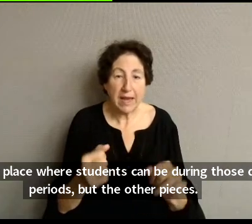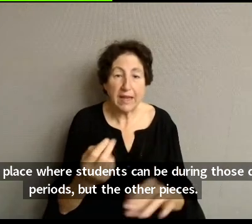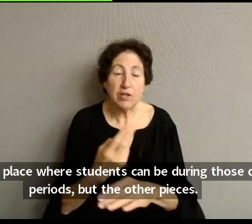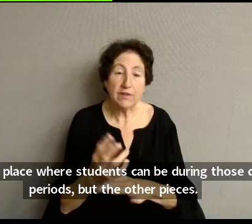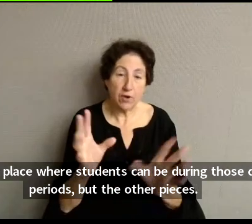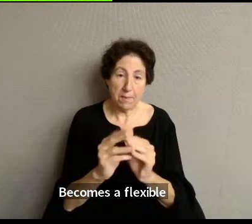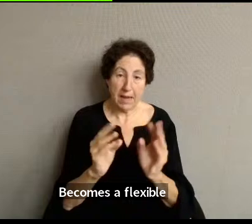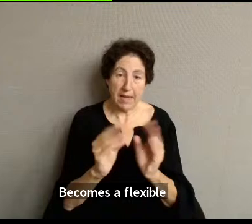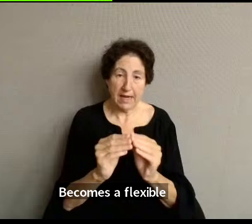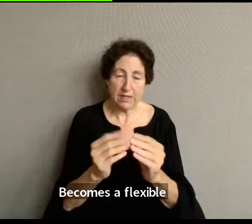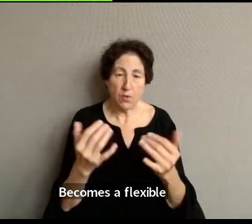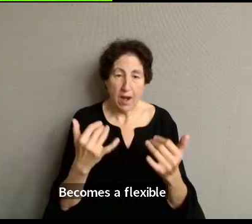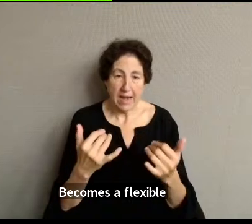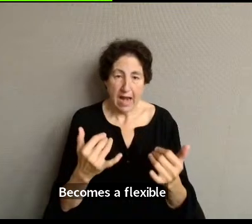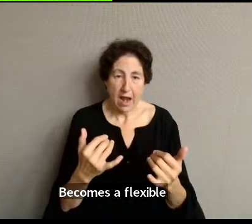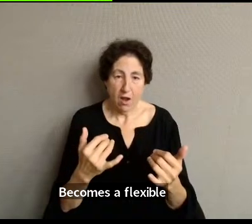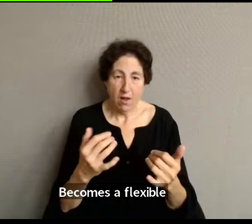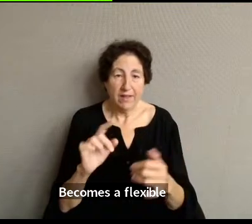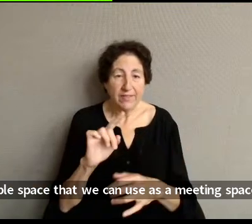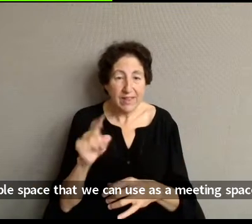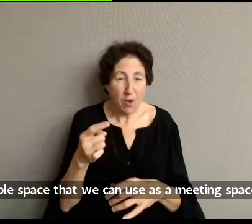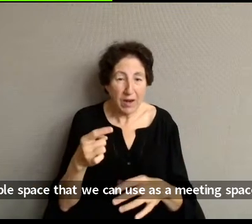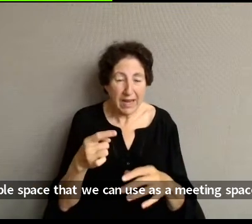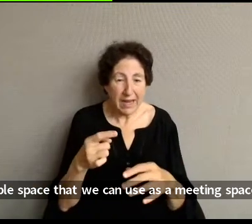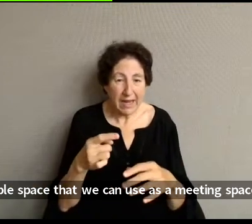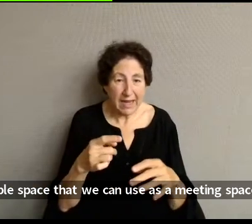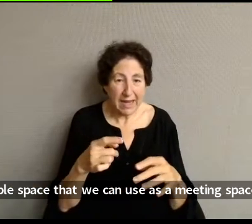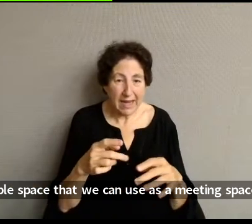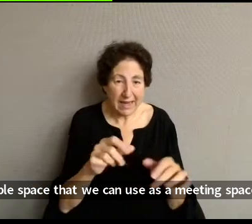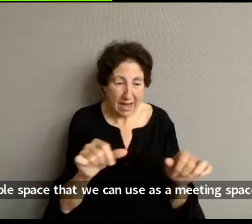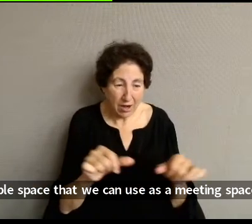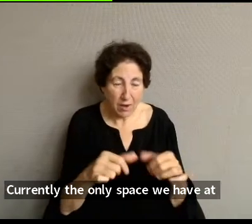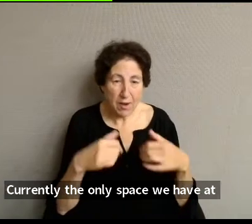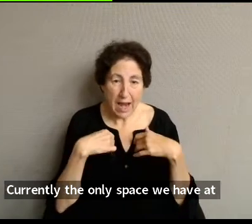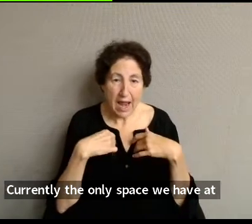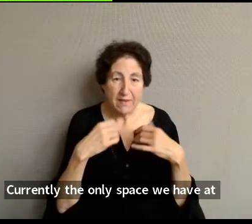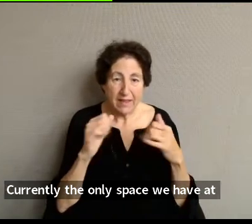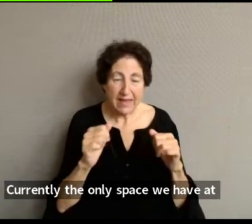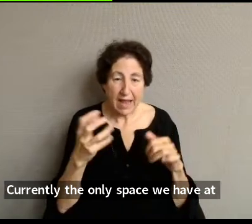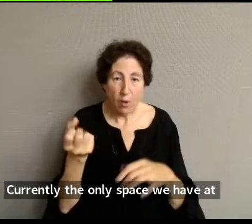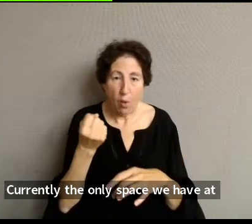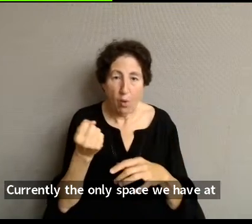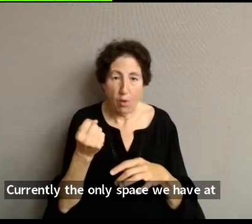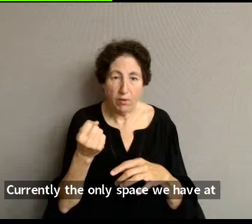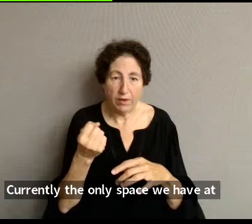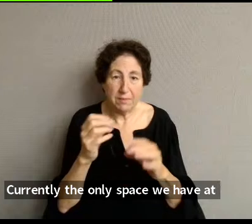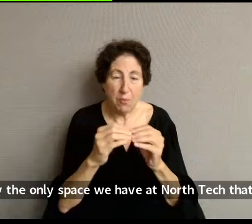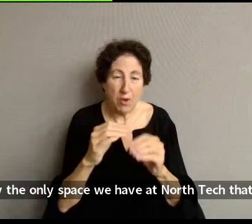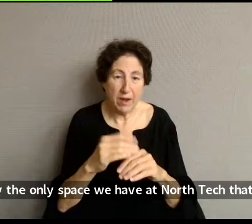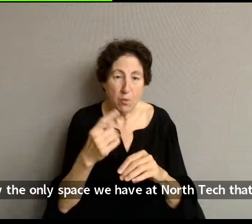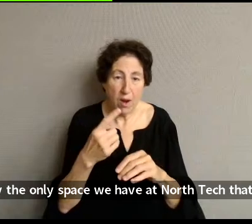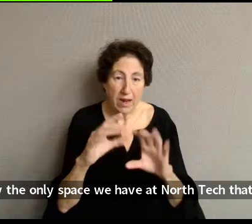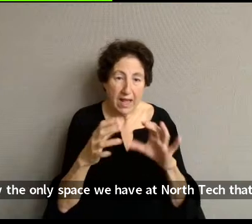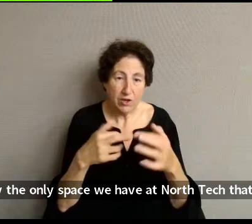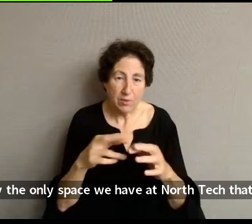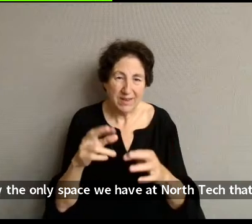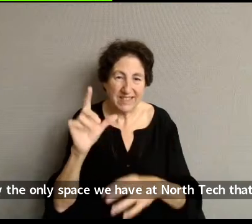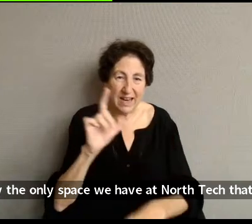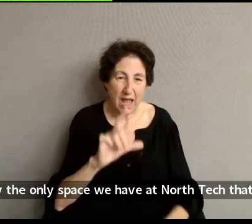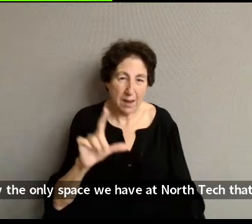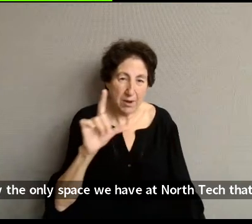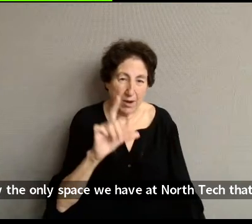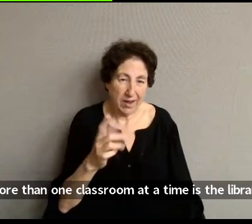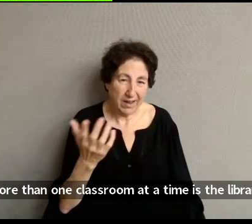space. Currently, the only space we have at North Tech that can hold more than one classroom at a time is the library